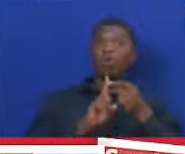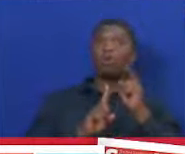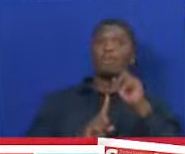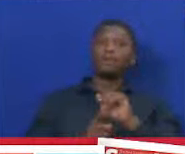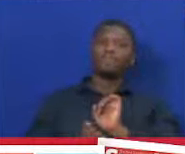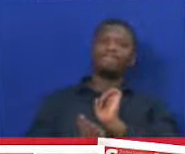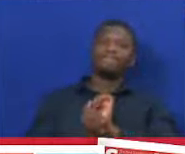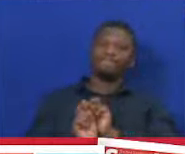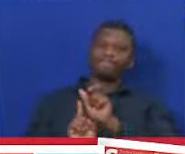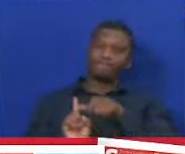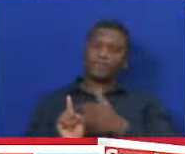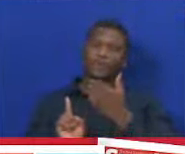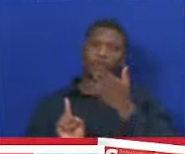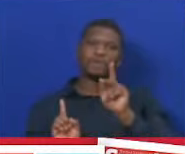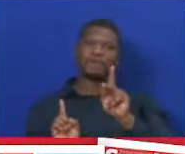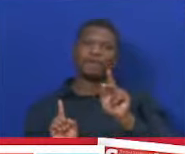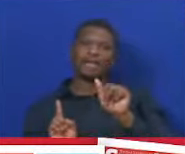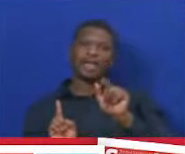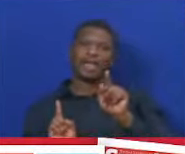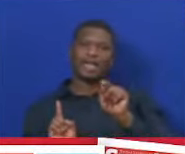of 4/2024,